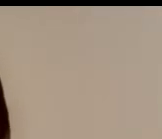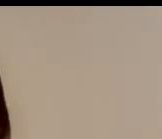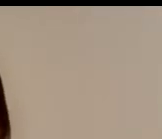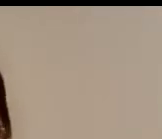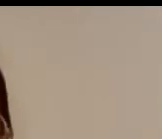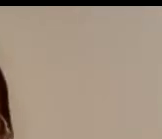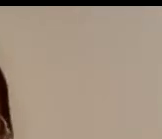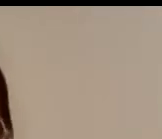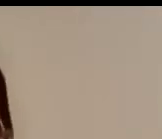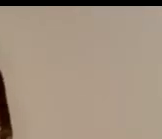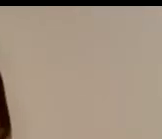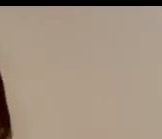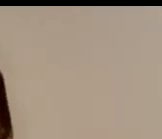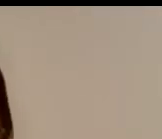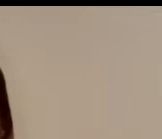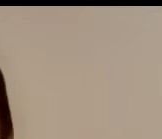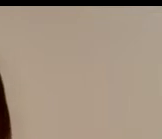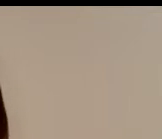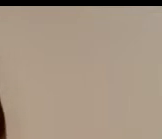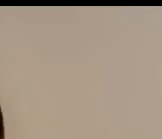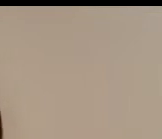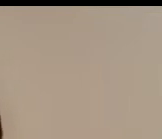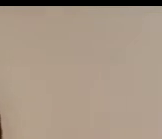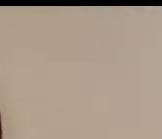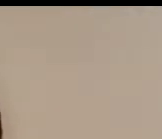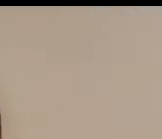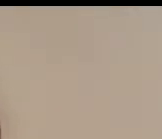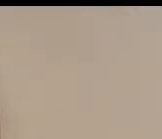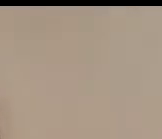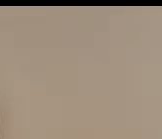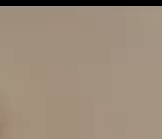Oh, my apologies, *9.